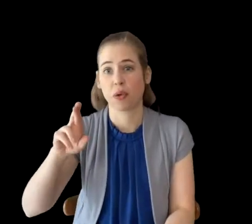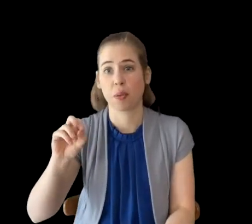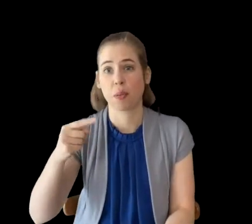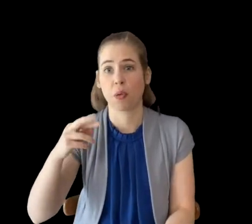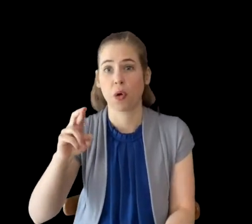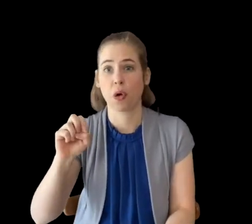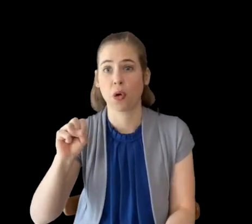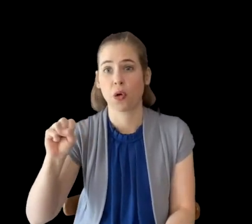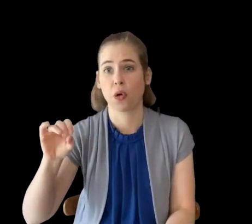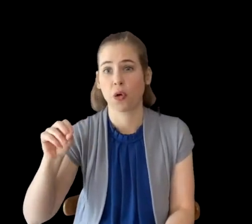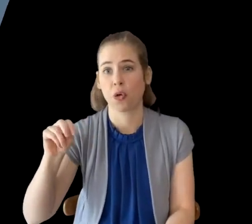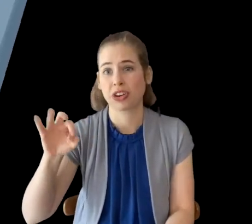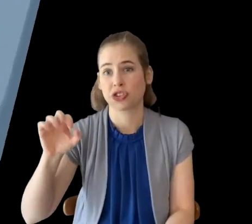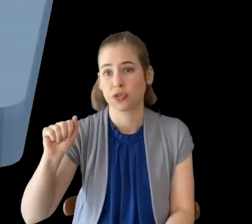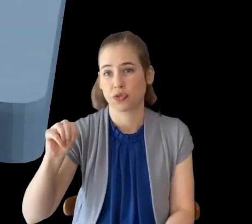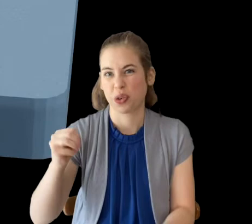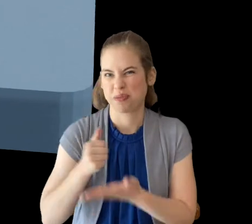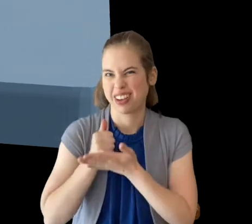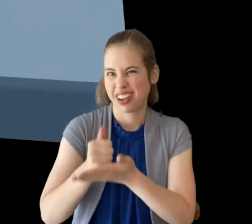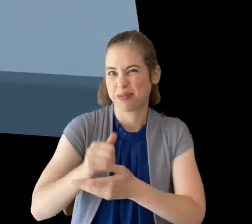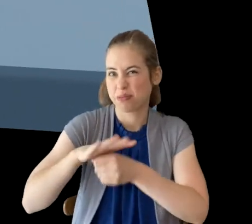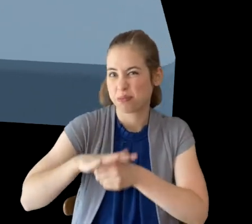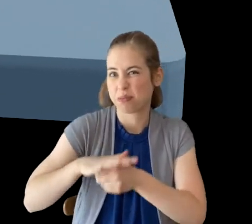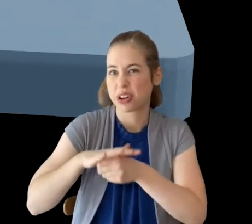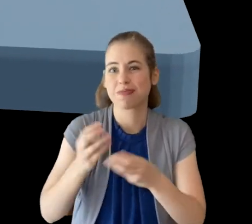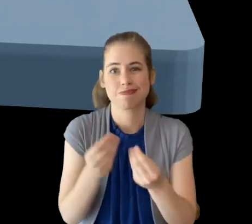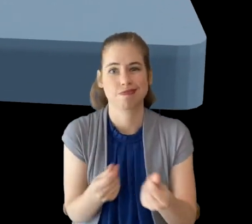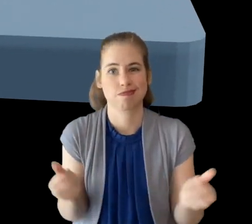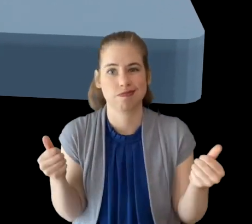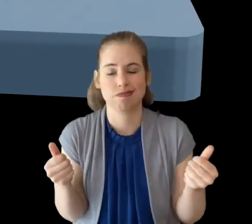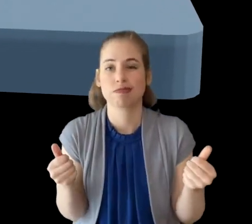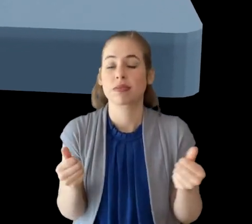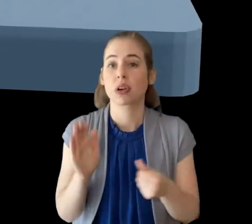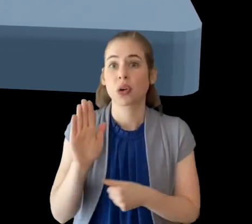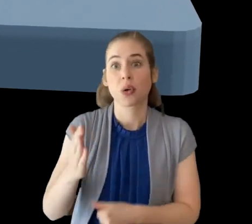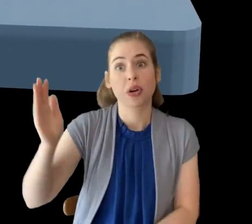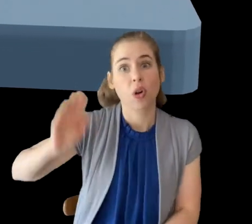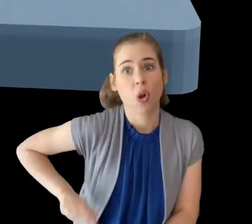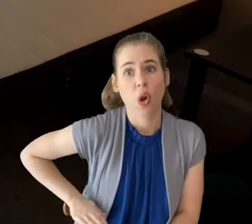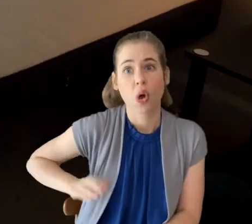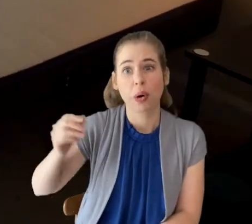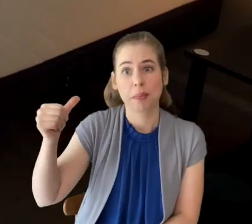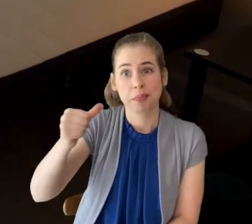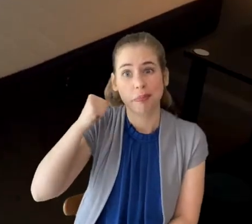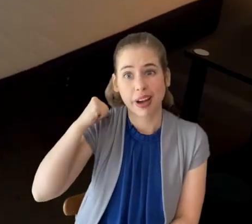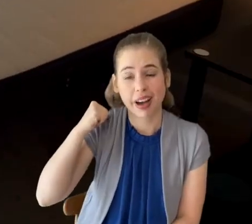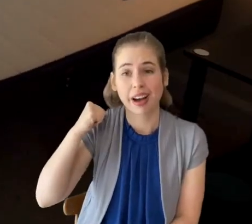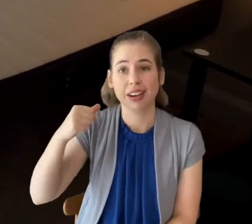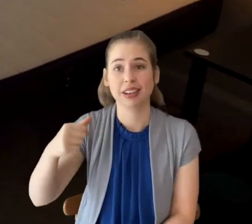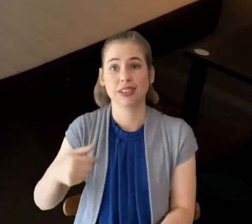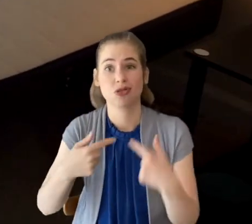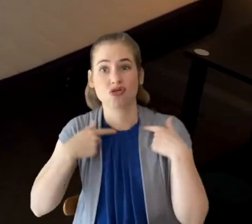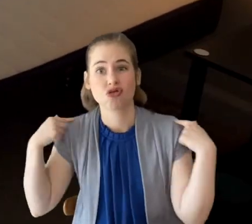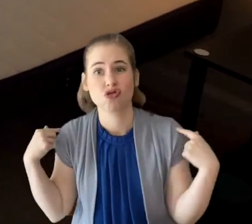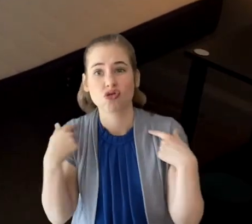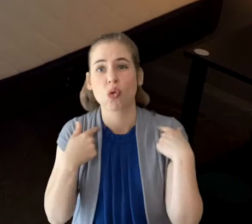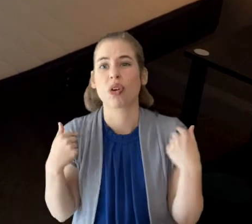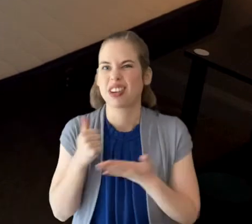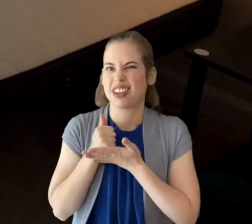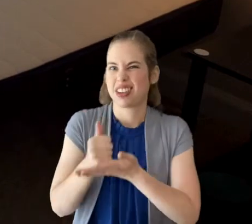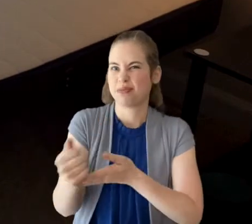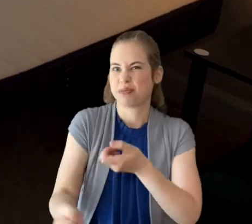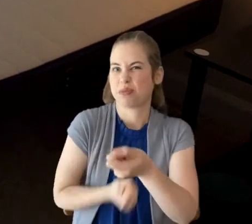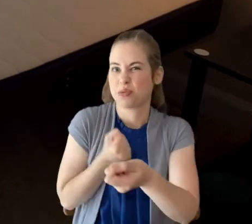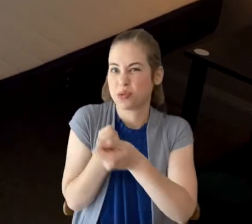zone support and pressure relief. This layer is engineered to push back in areas such as your lumbar, which require more support, while at the